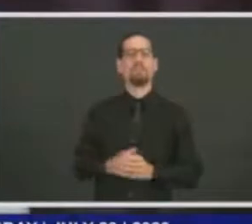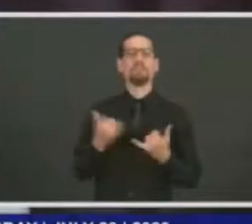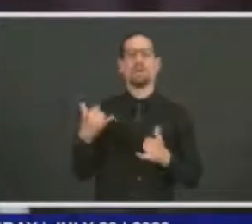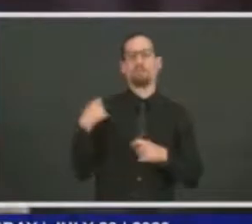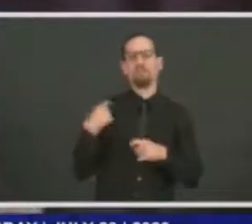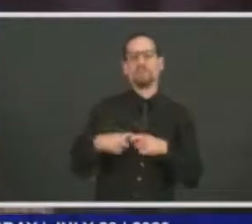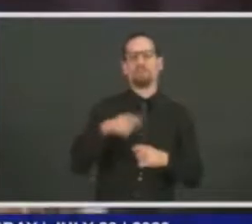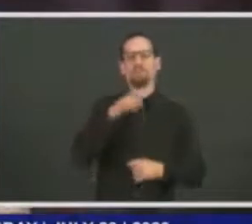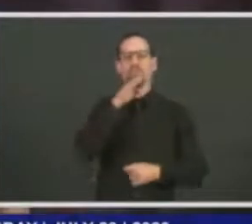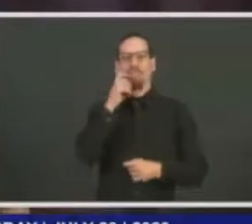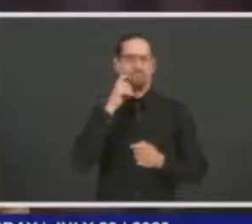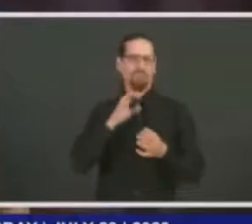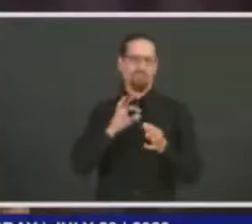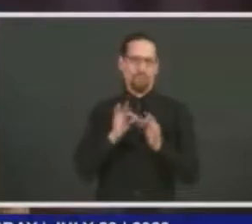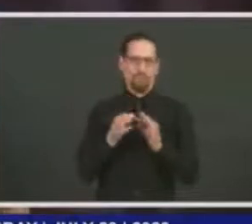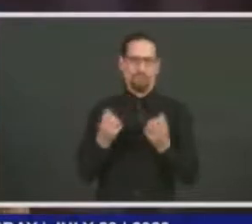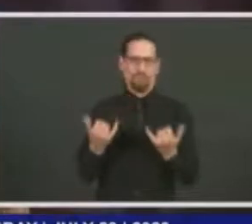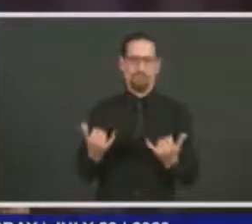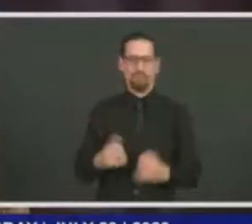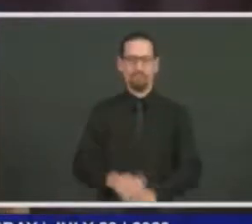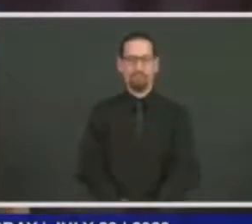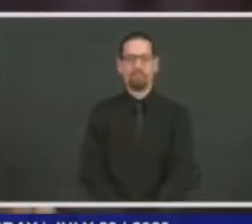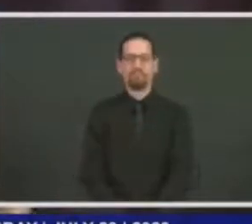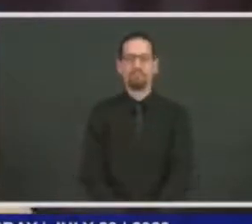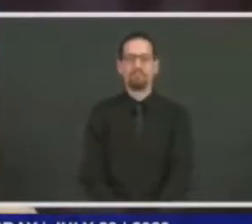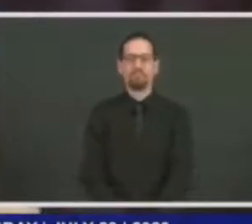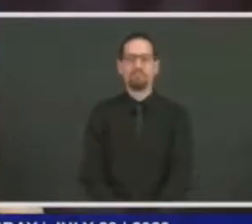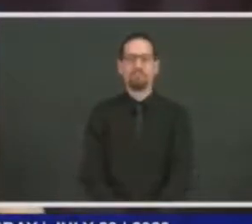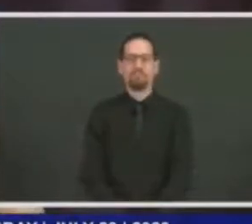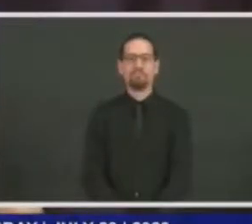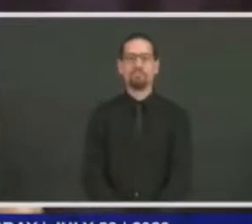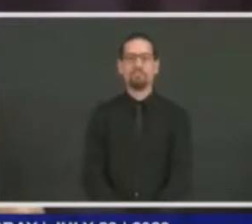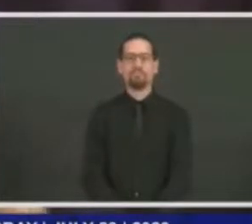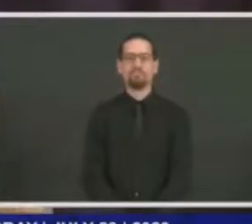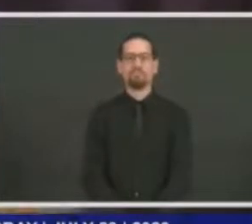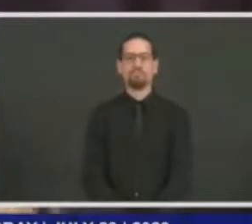para darle información a los superintendentes, para